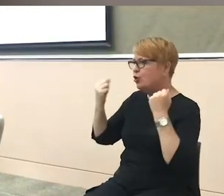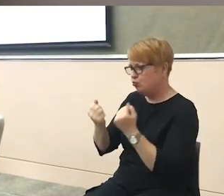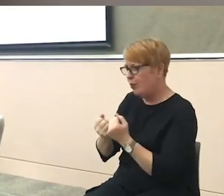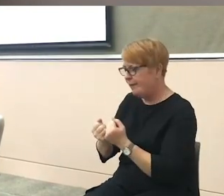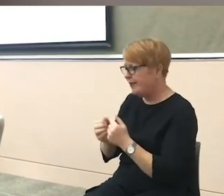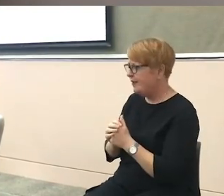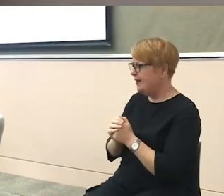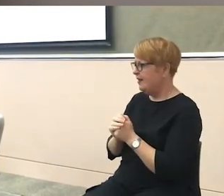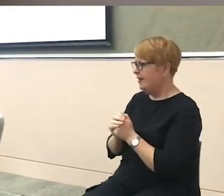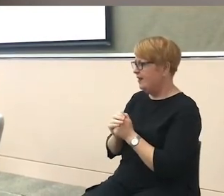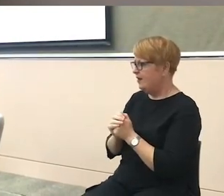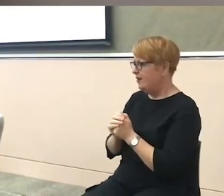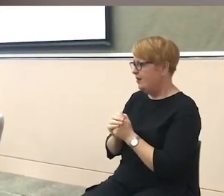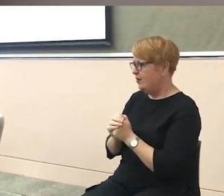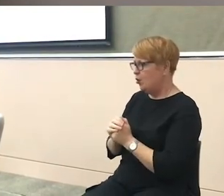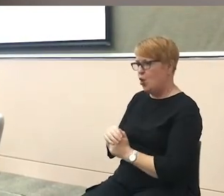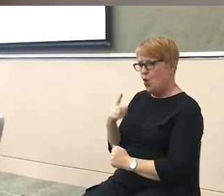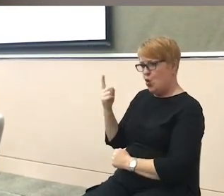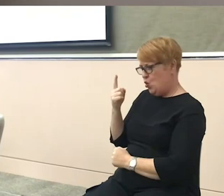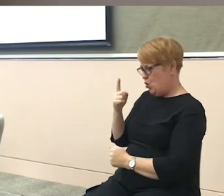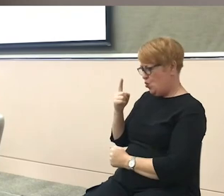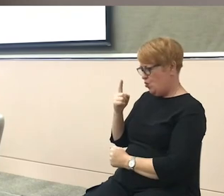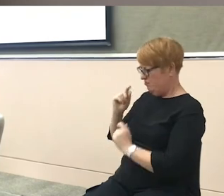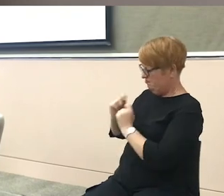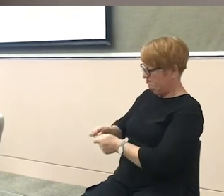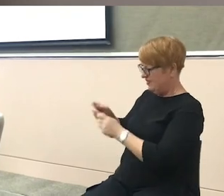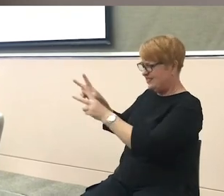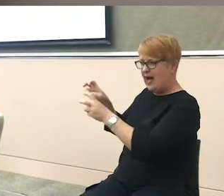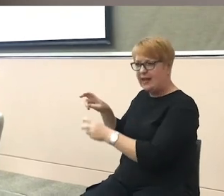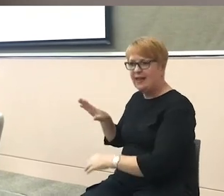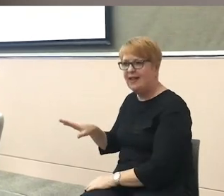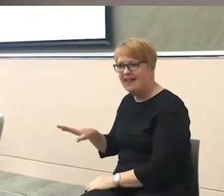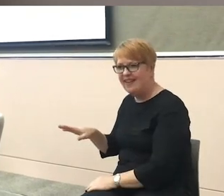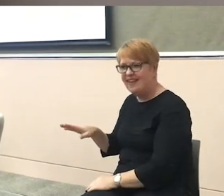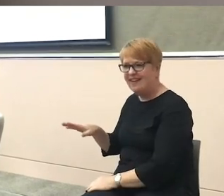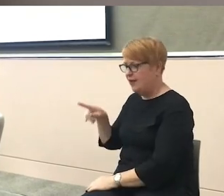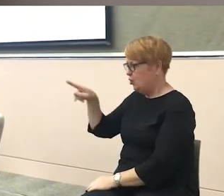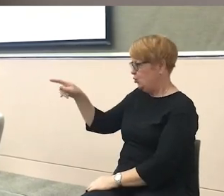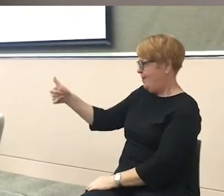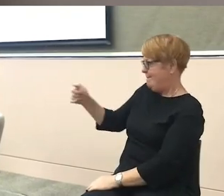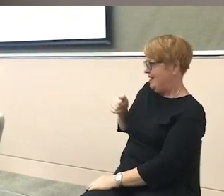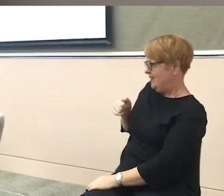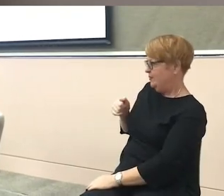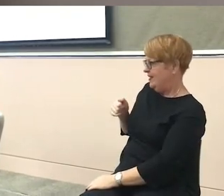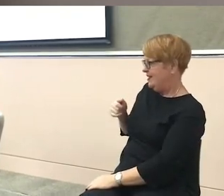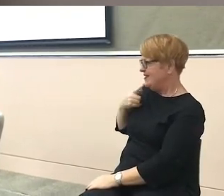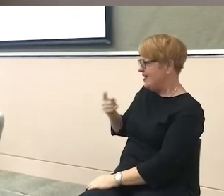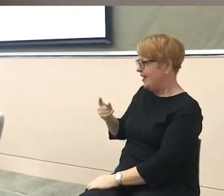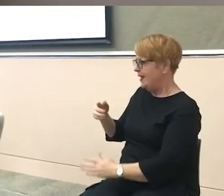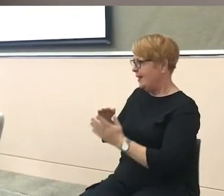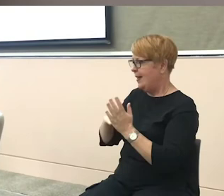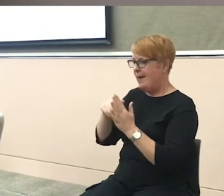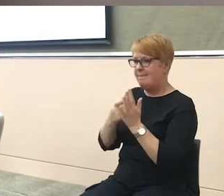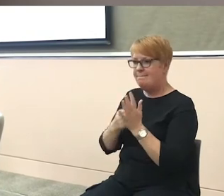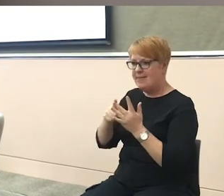the title into being, because you messaged me saying that like you were surprised, Meri Jaan, my love, my dear, you were